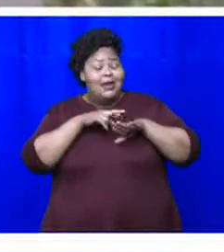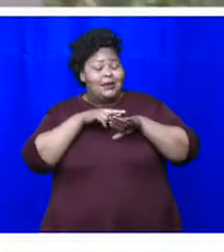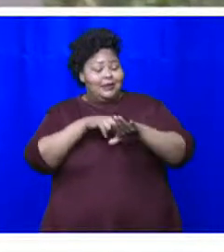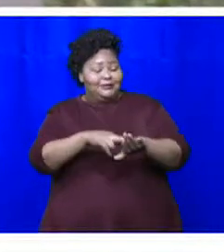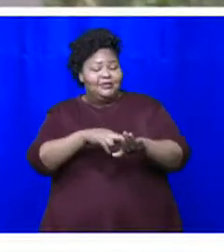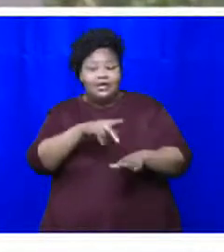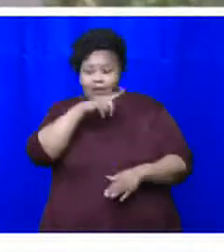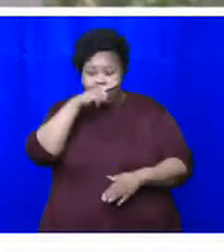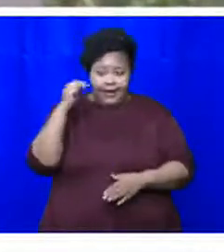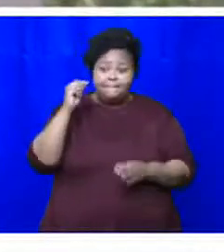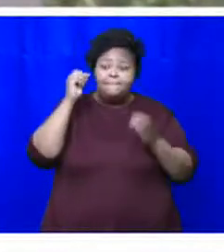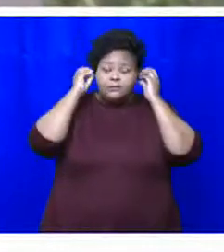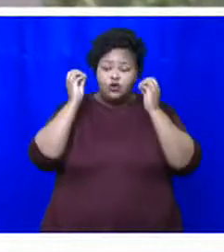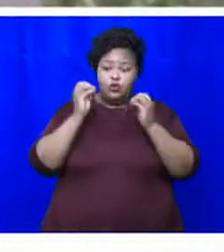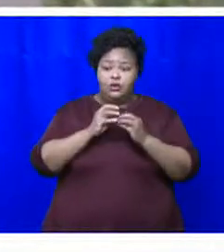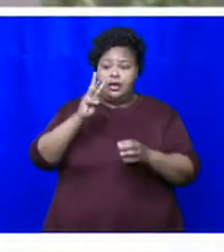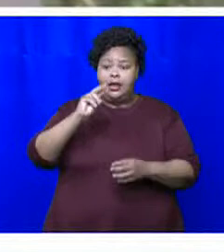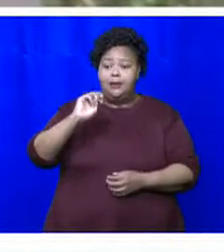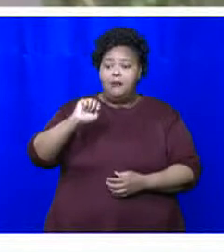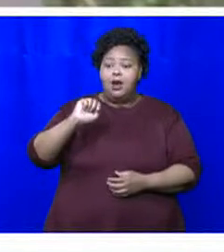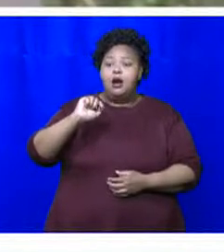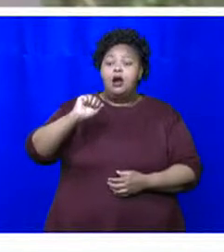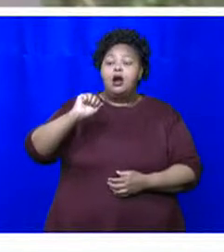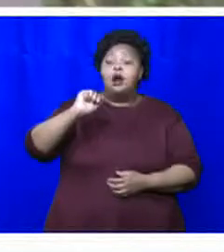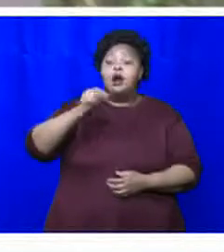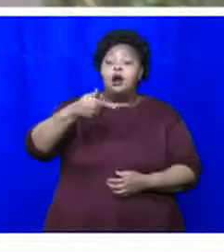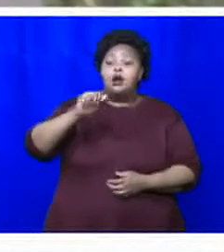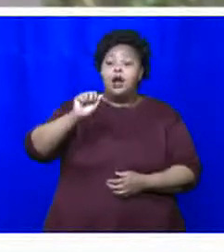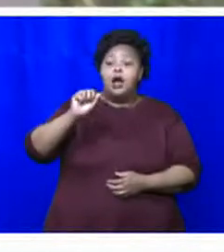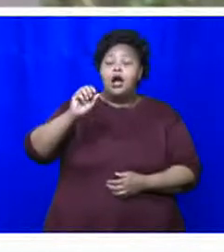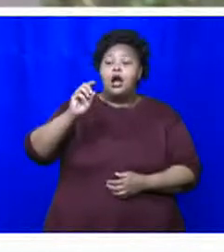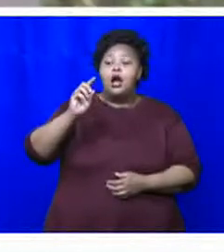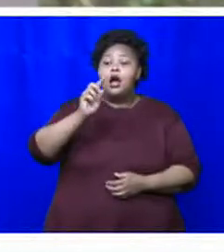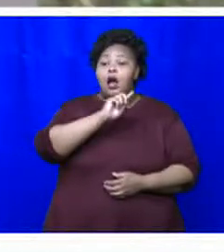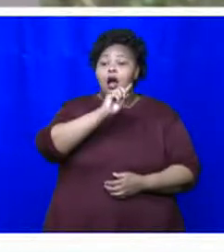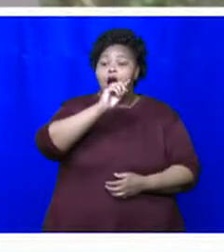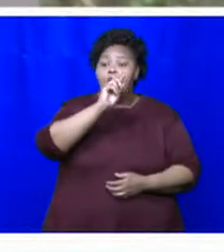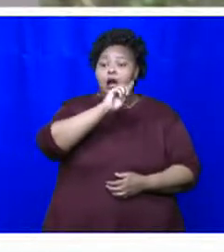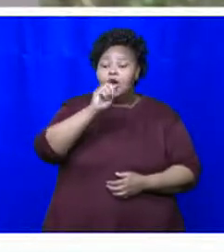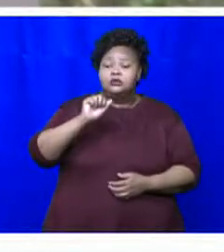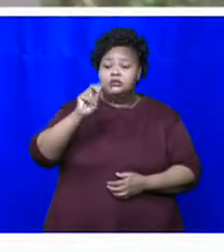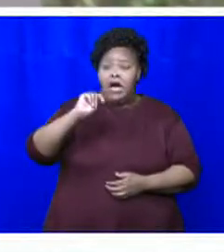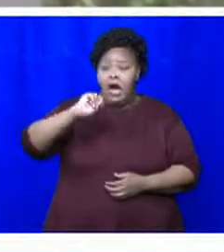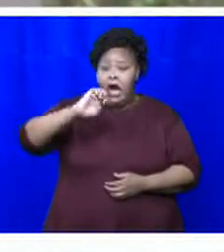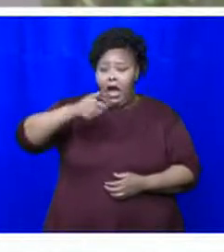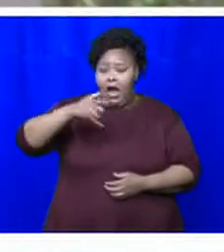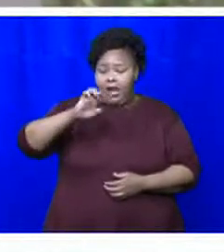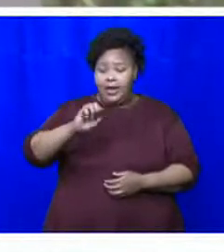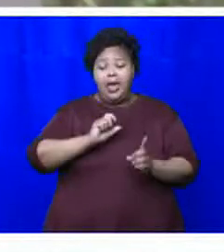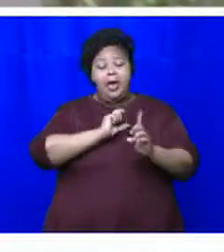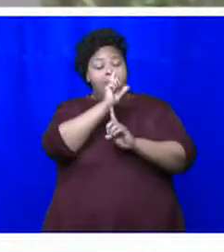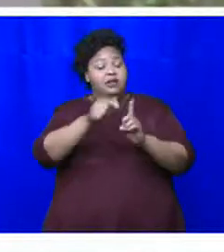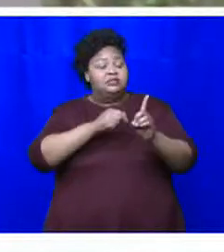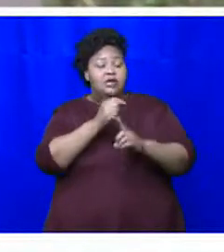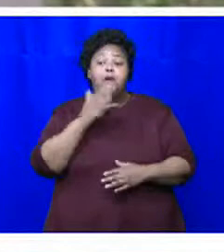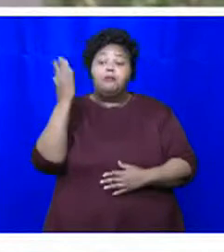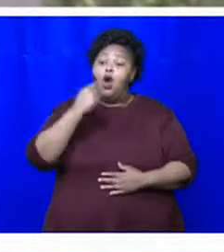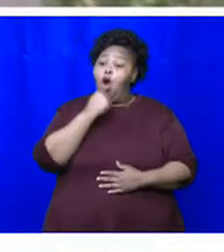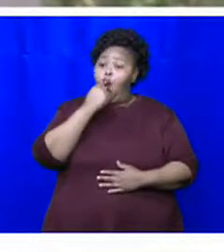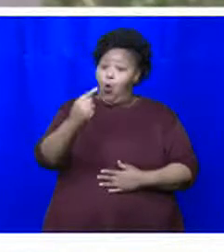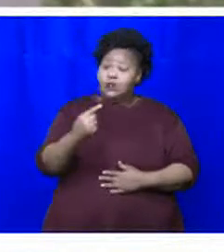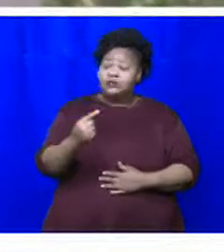Kevin Makatange kulomcimbi. Enkulumeni yakhe uvete ukuthi bantu